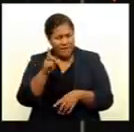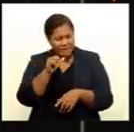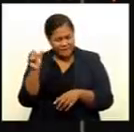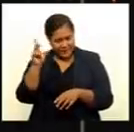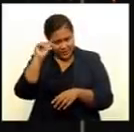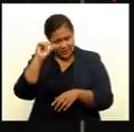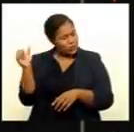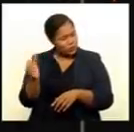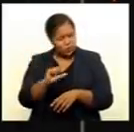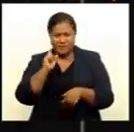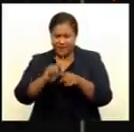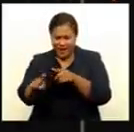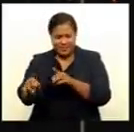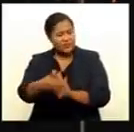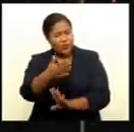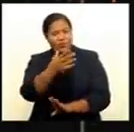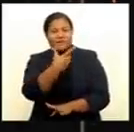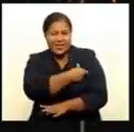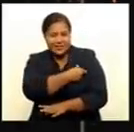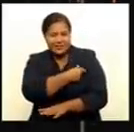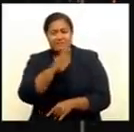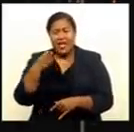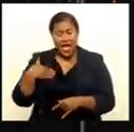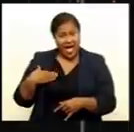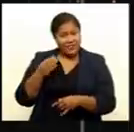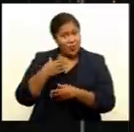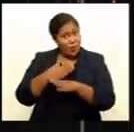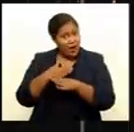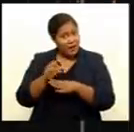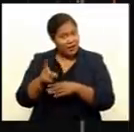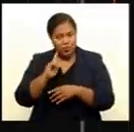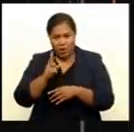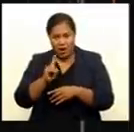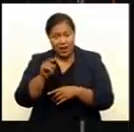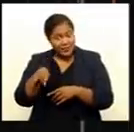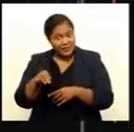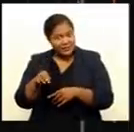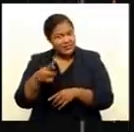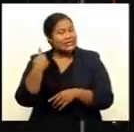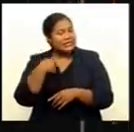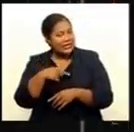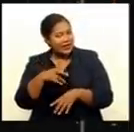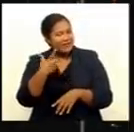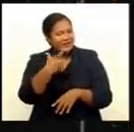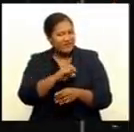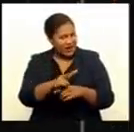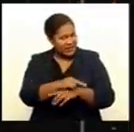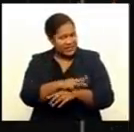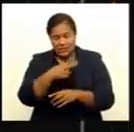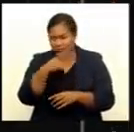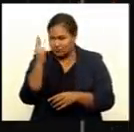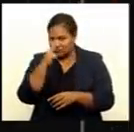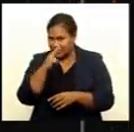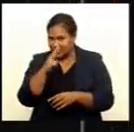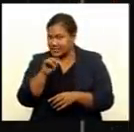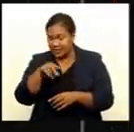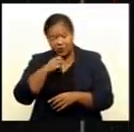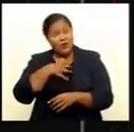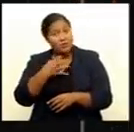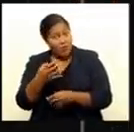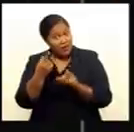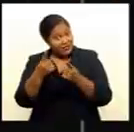the earliest. Health officials had previously warned that this is a killer virus and that it risks claiming more lives if people